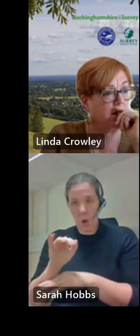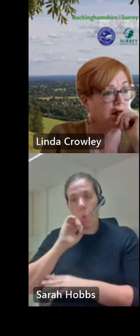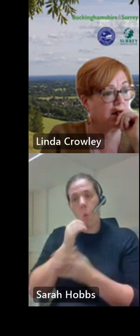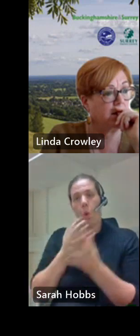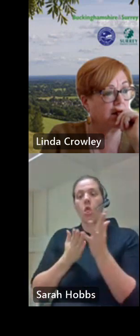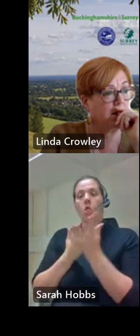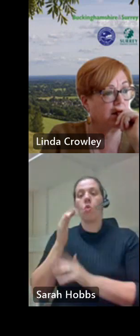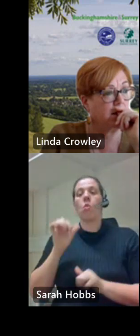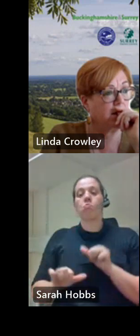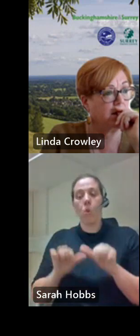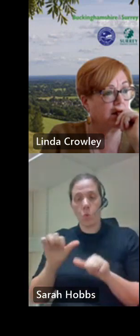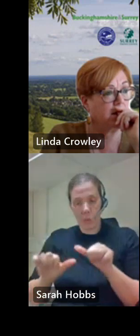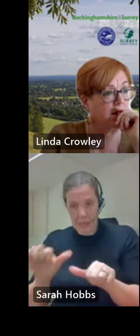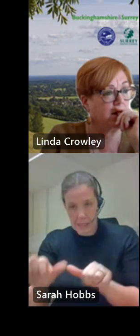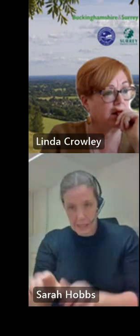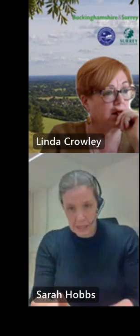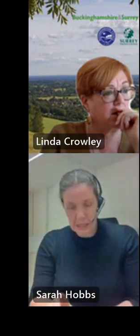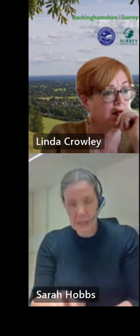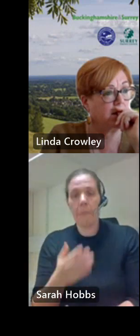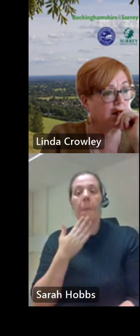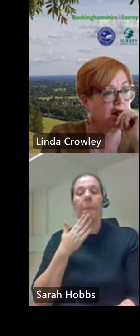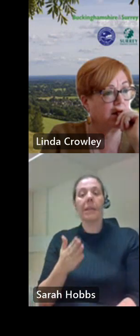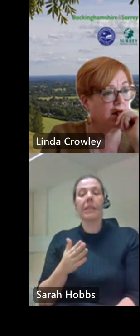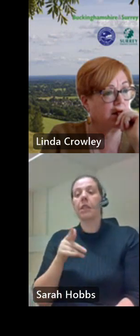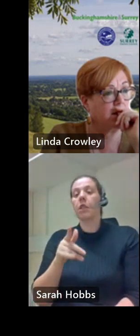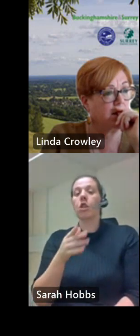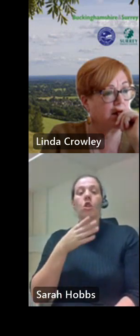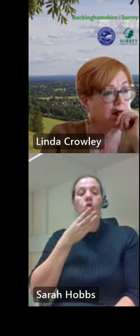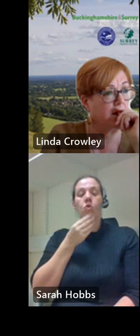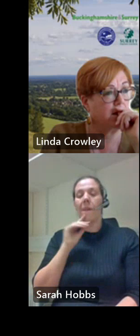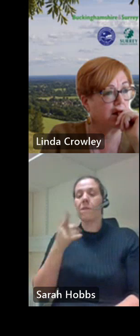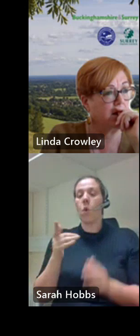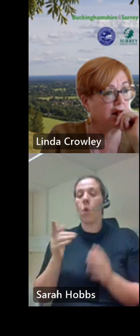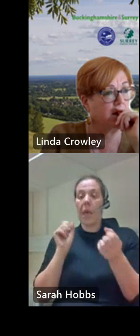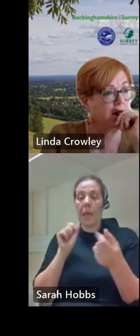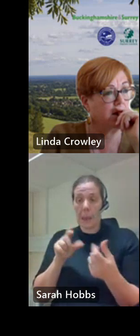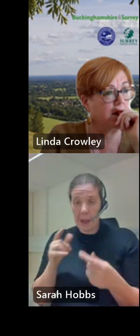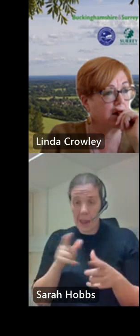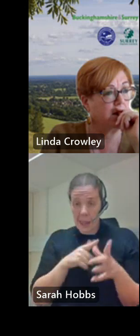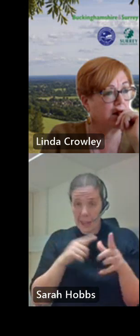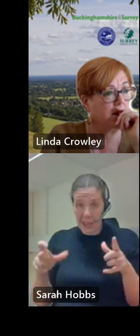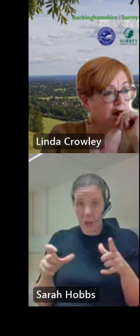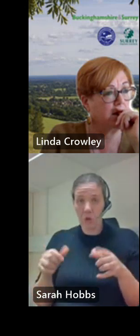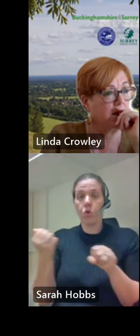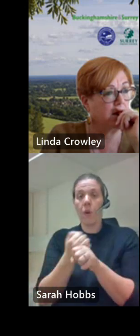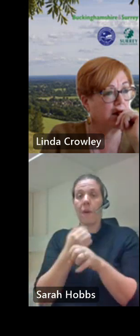process. But please don't just leave this for your email account. You can do this for your social media